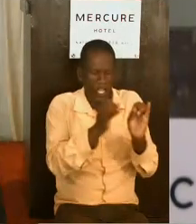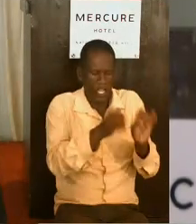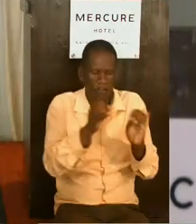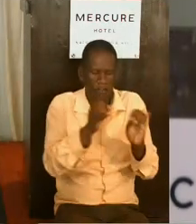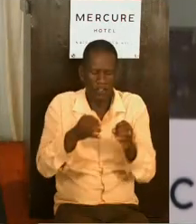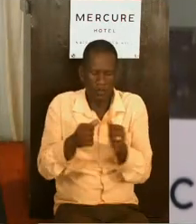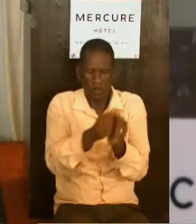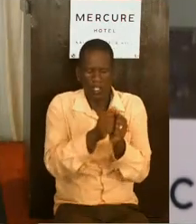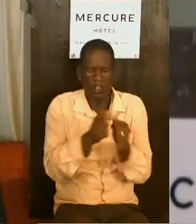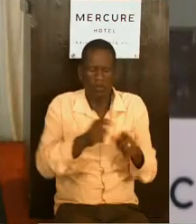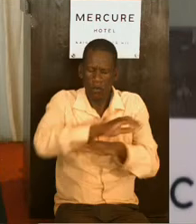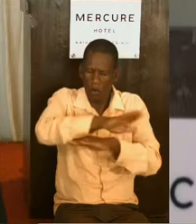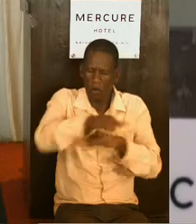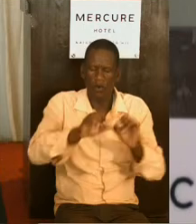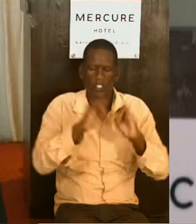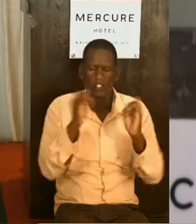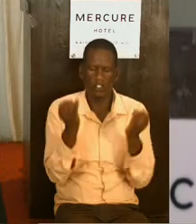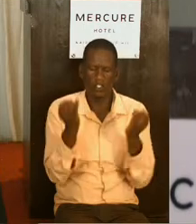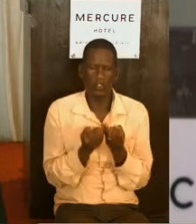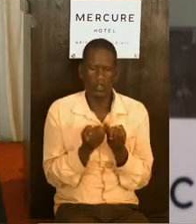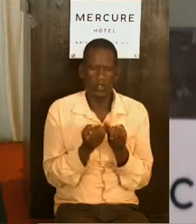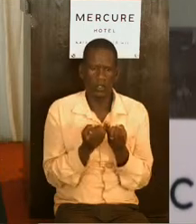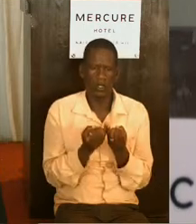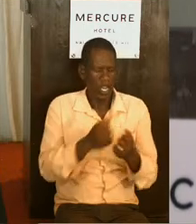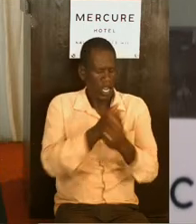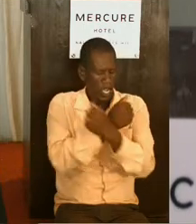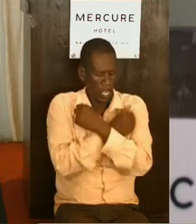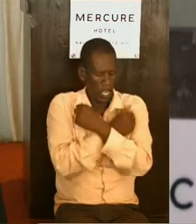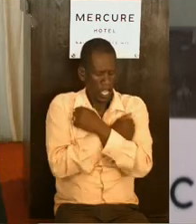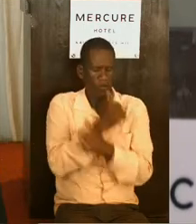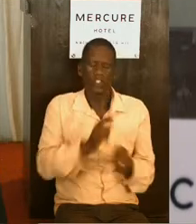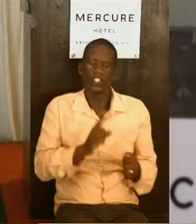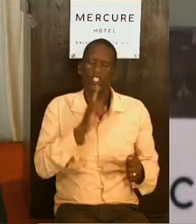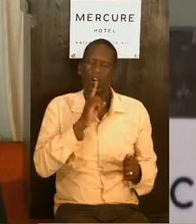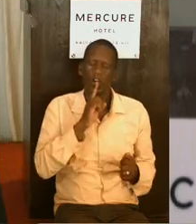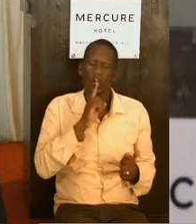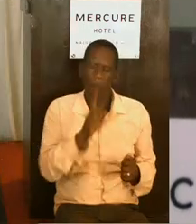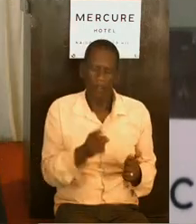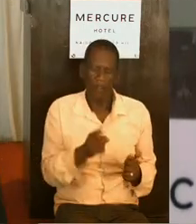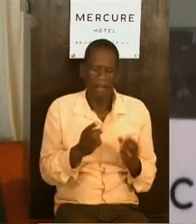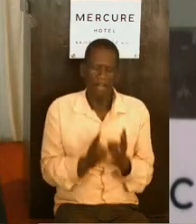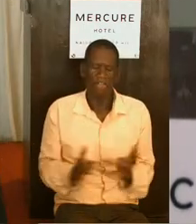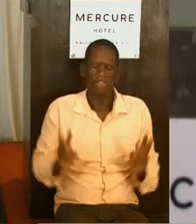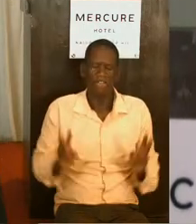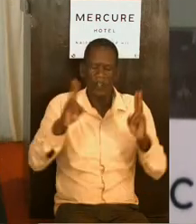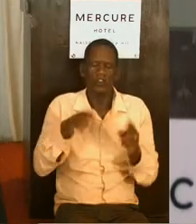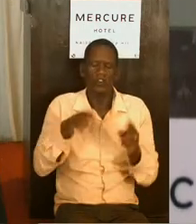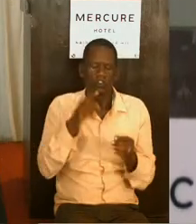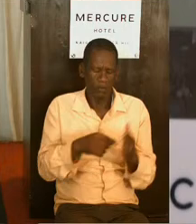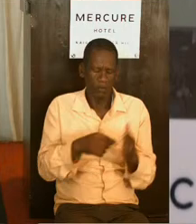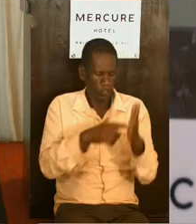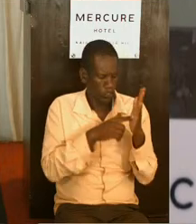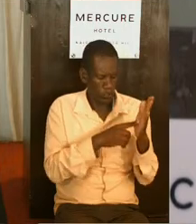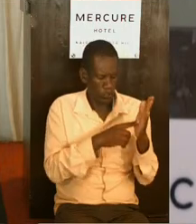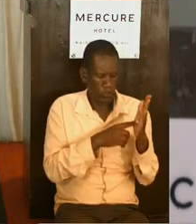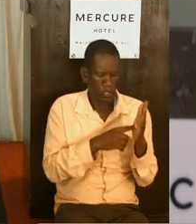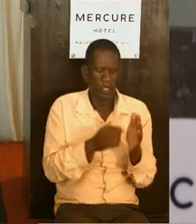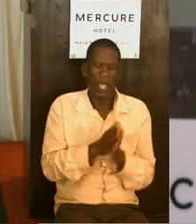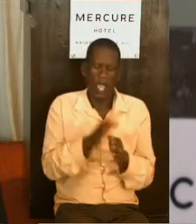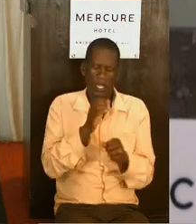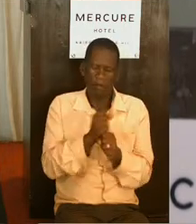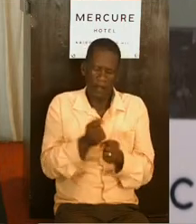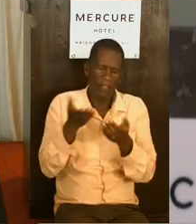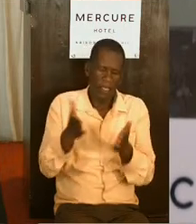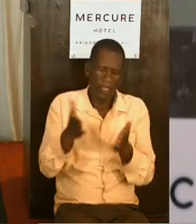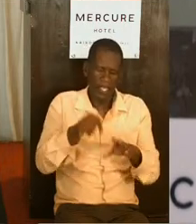from every Institution love which is a command value should be revealed and made